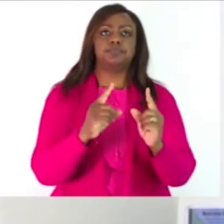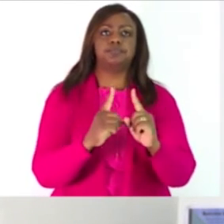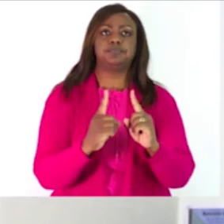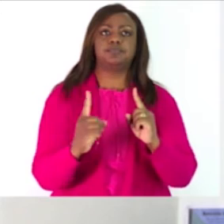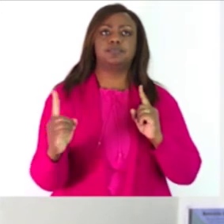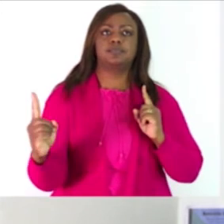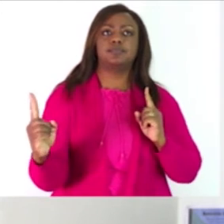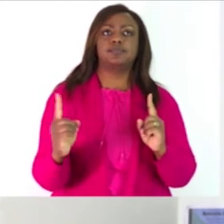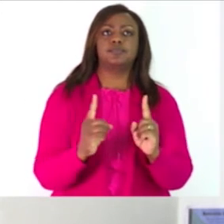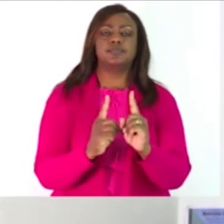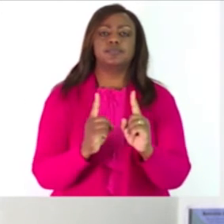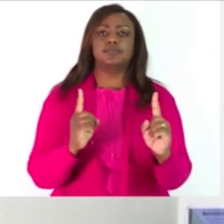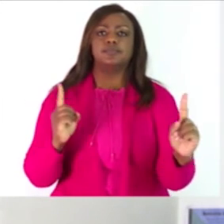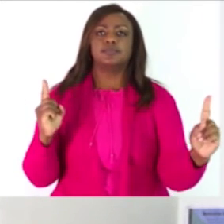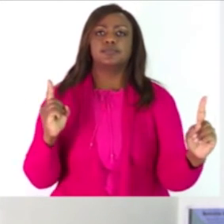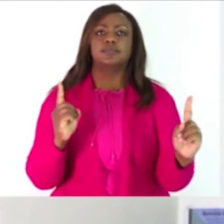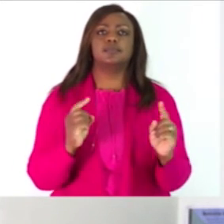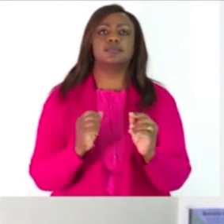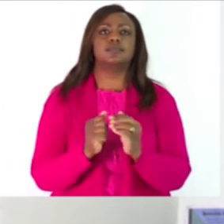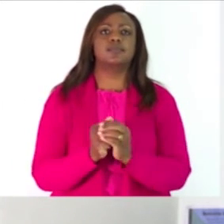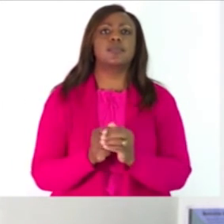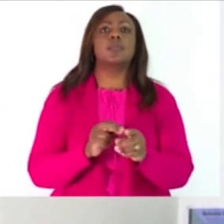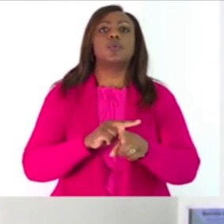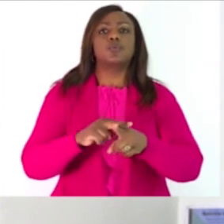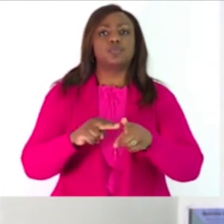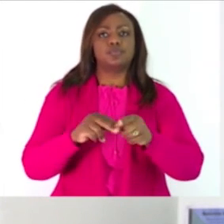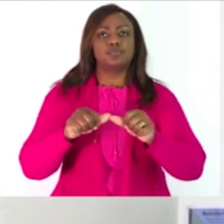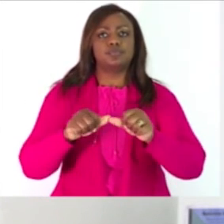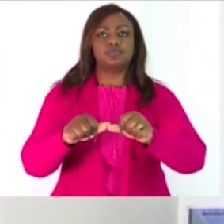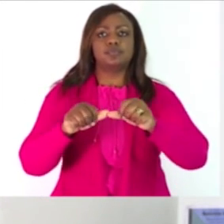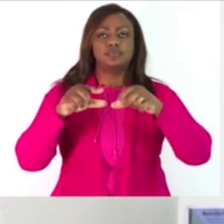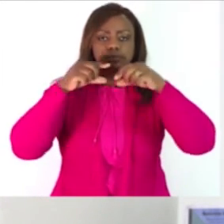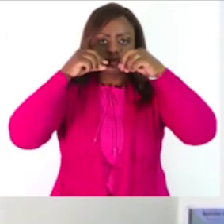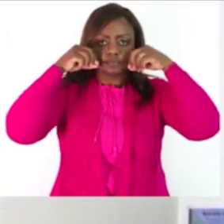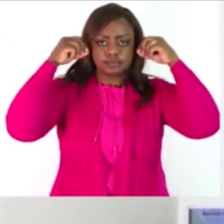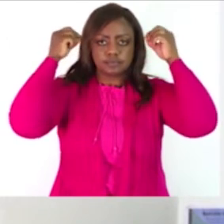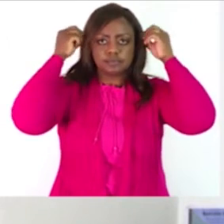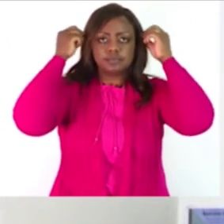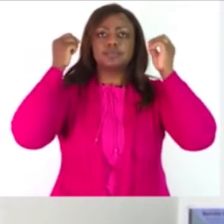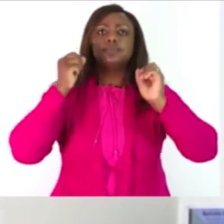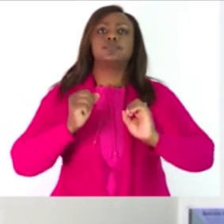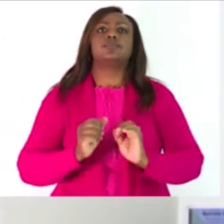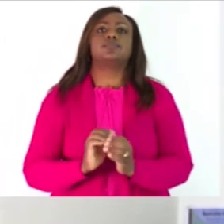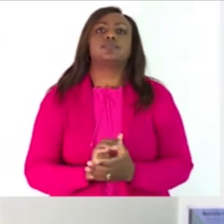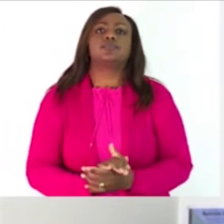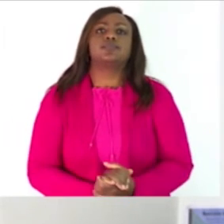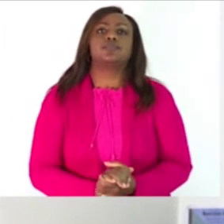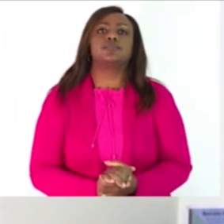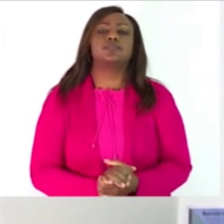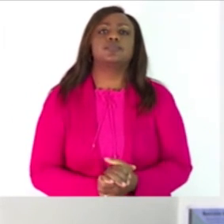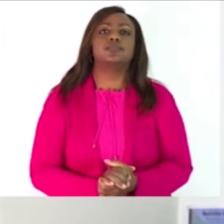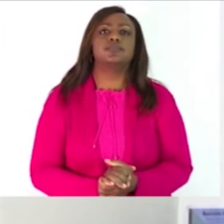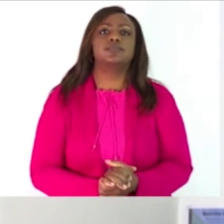fingers. Please remember to keep a social distance of at least 1 meter apart. And then remember to always